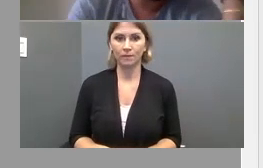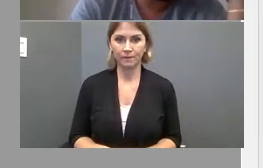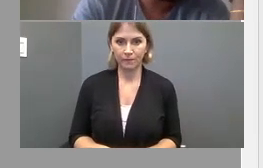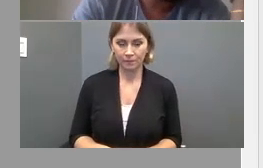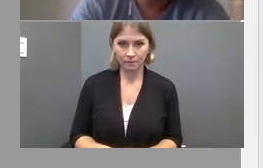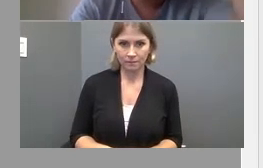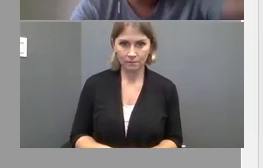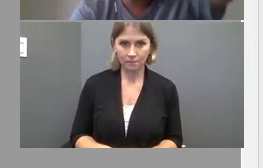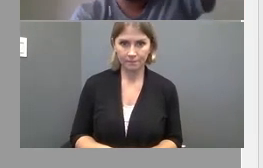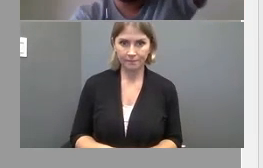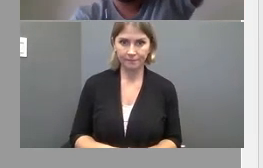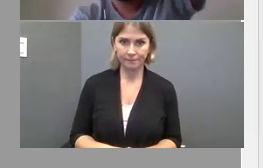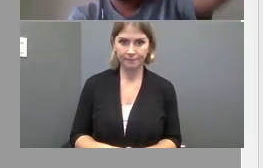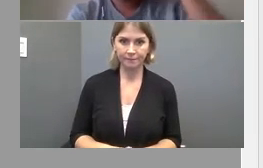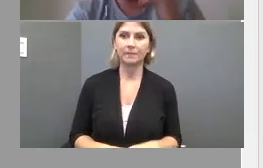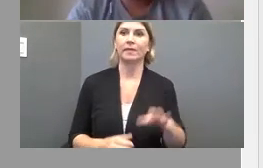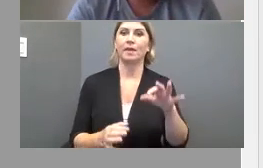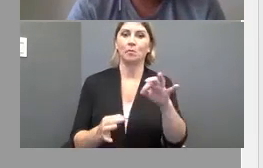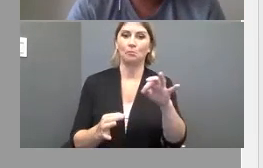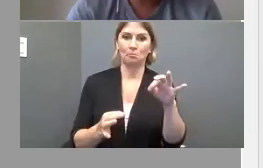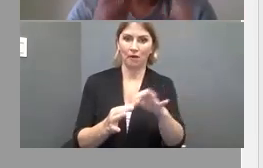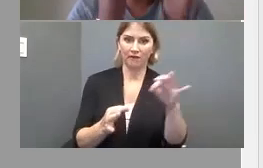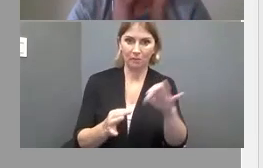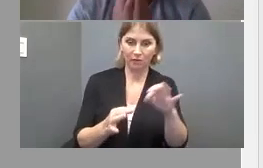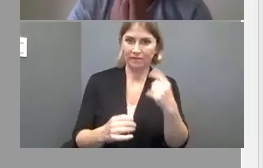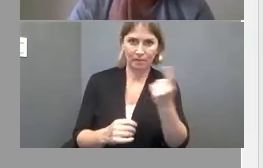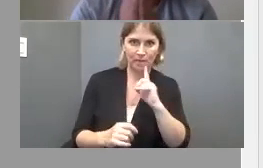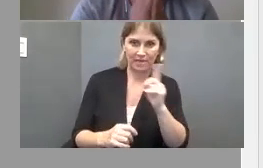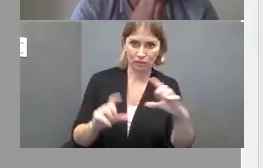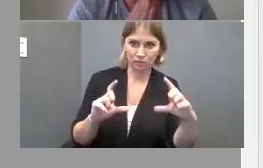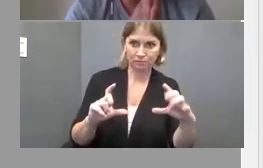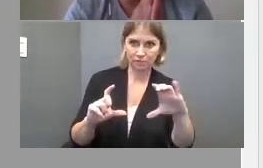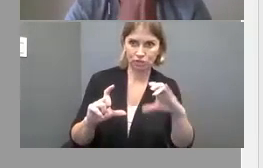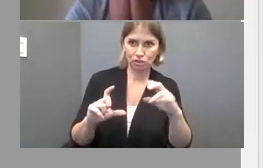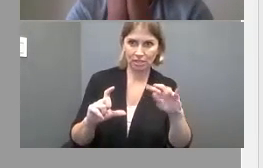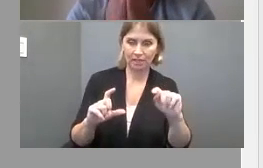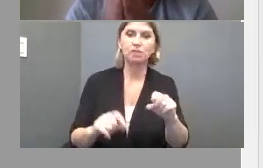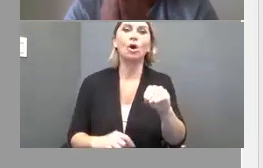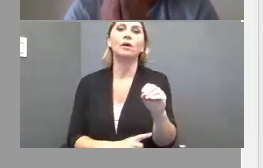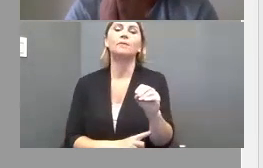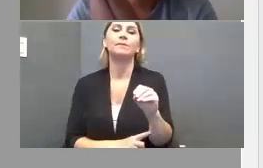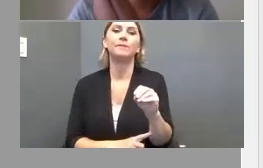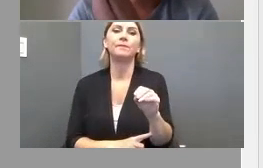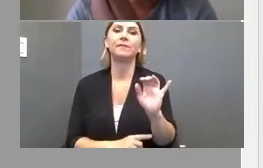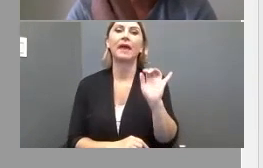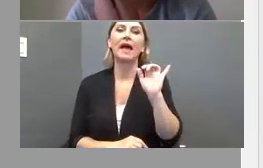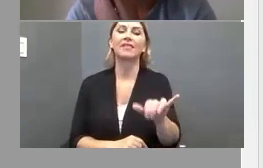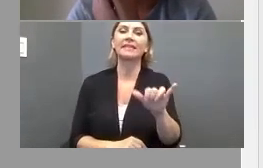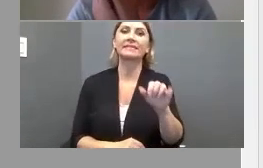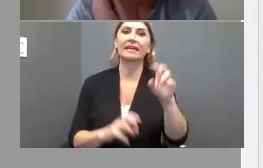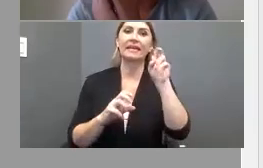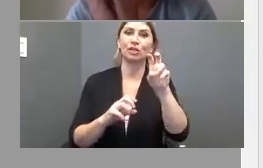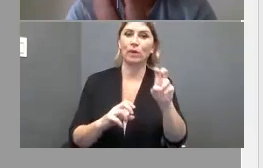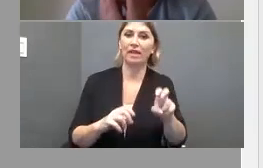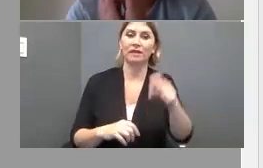Any takers? Perfect. Okay, so this, perfect, you guys are correct. This was the iterative formulation of